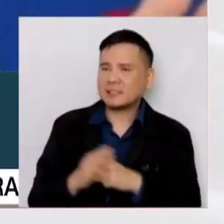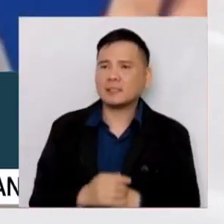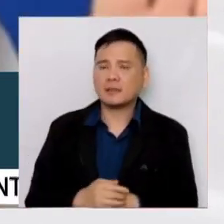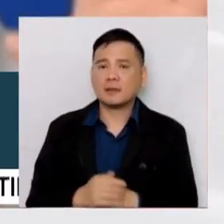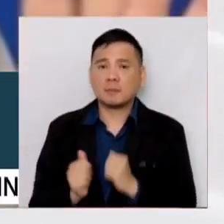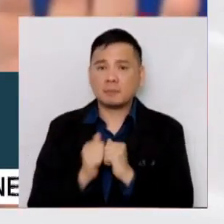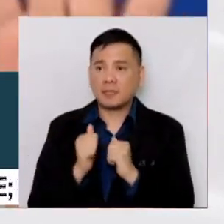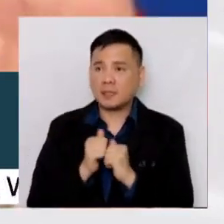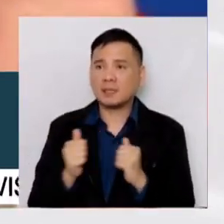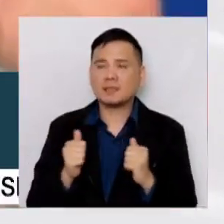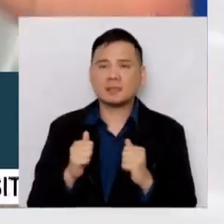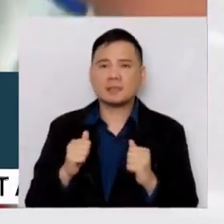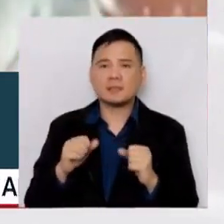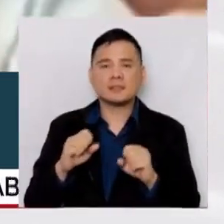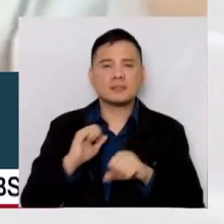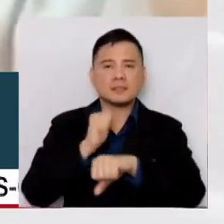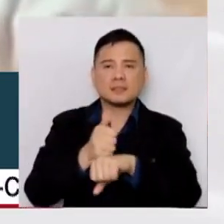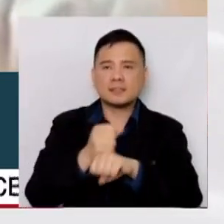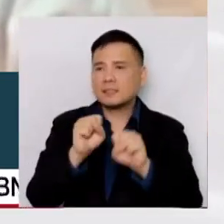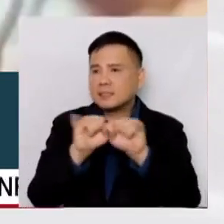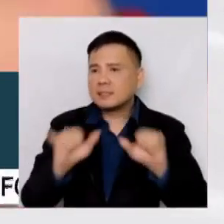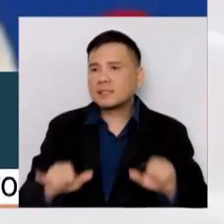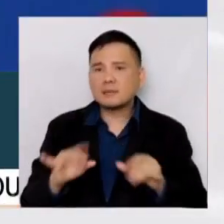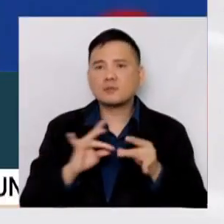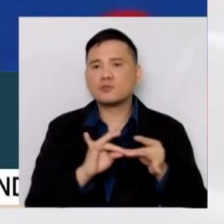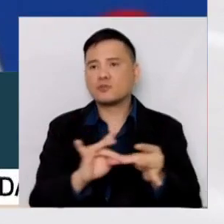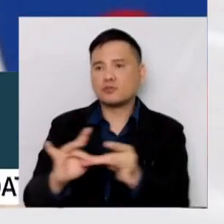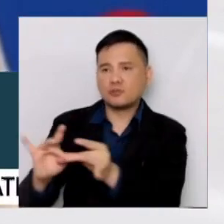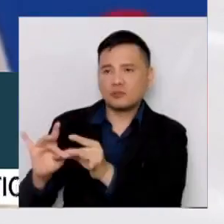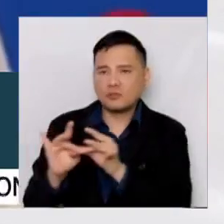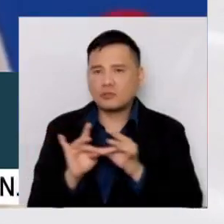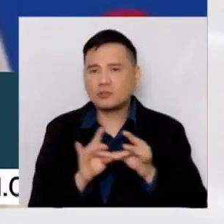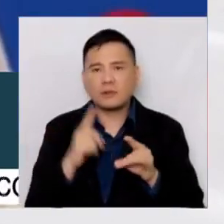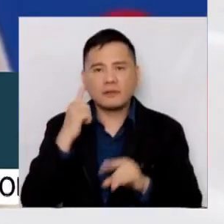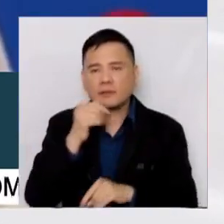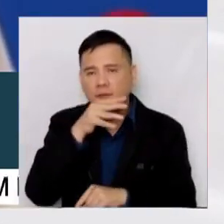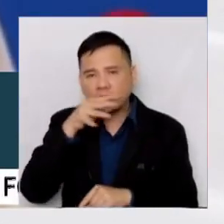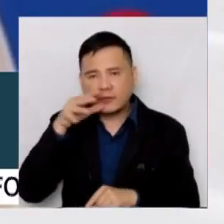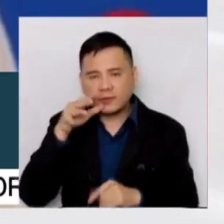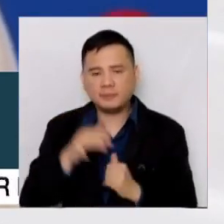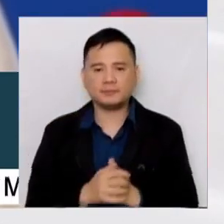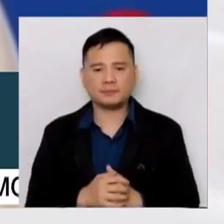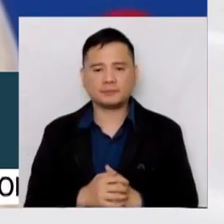where we would, for example, make sure that, for example, our agriculture